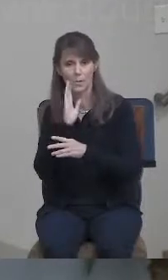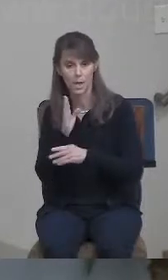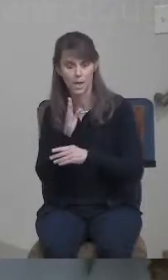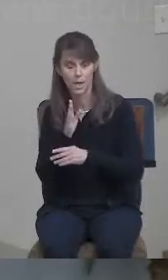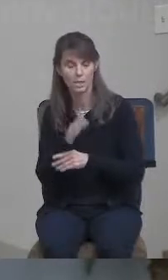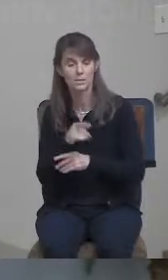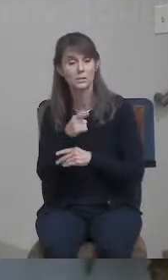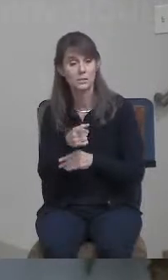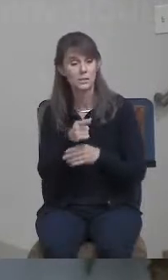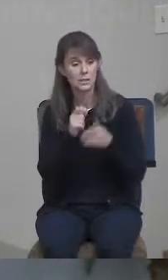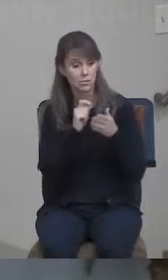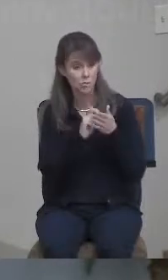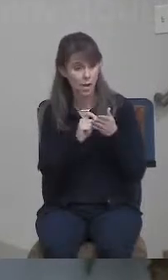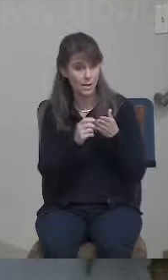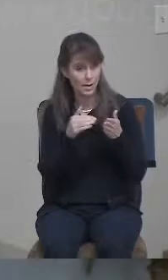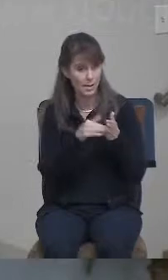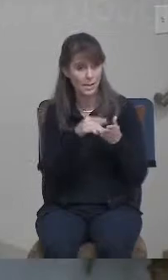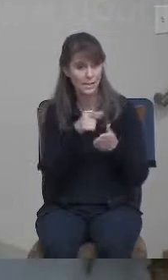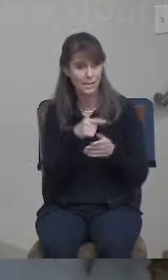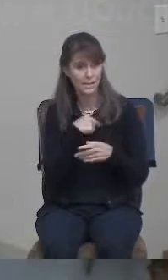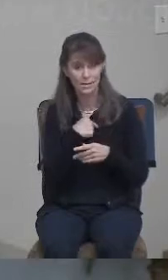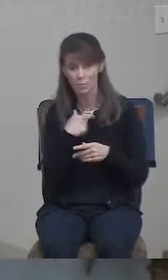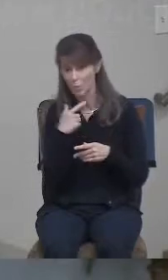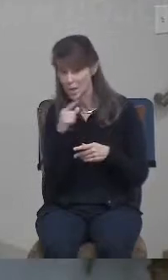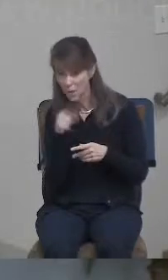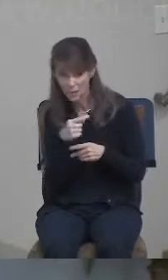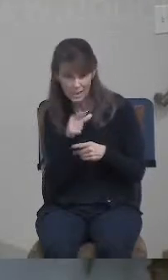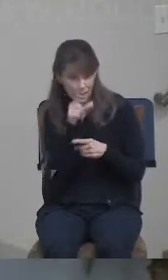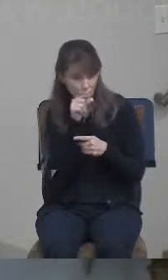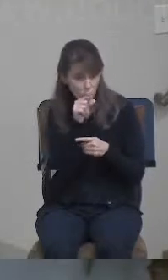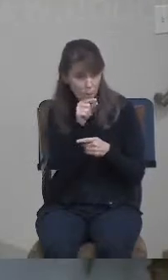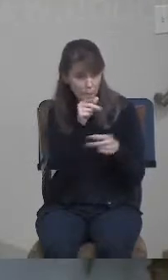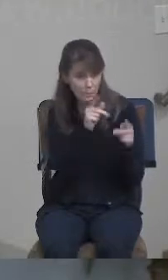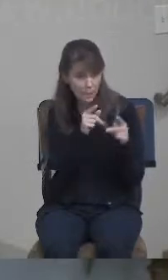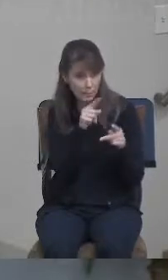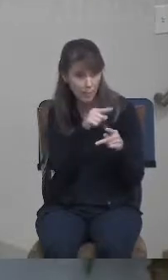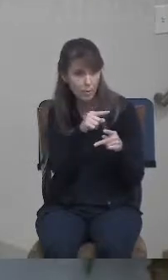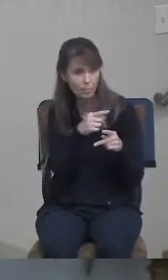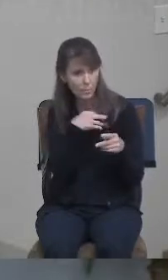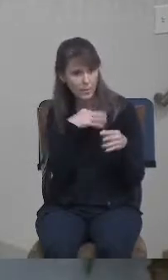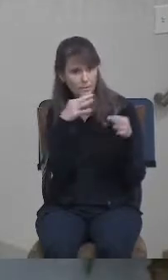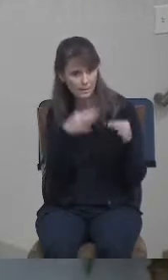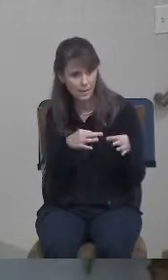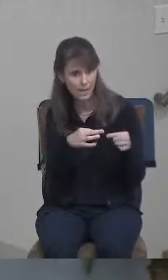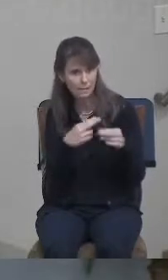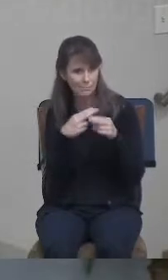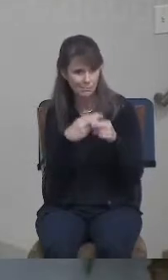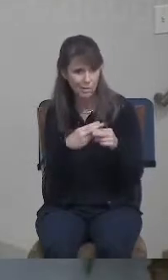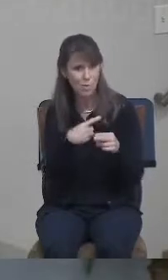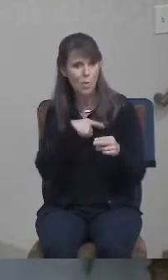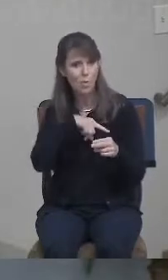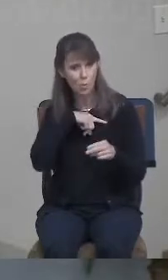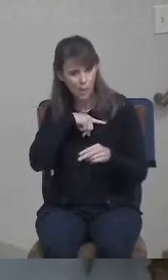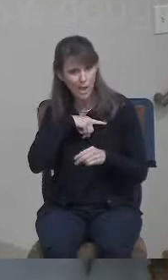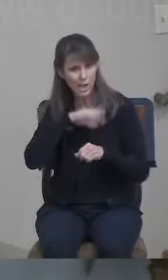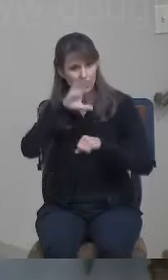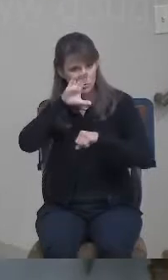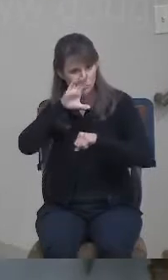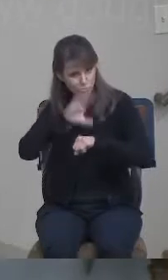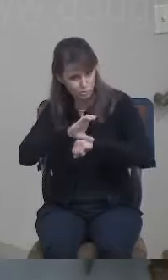20, we agreed to consider ourselves a Church of Christ. Now, that's not a Church of